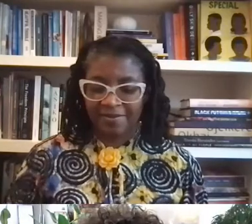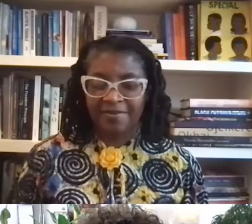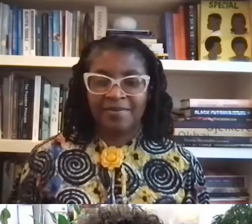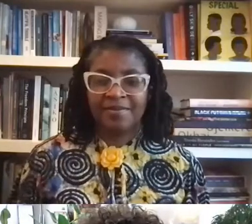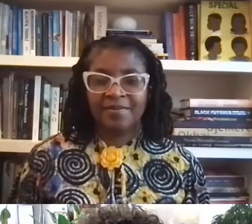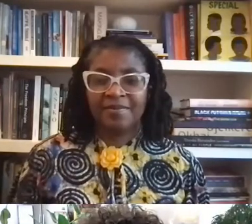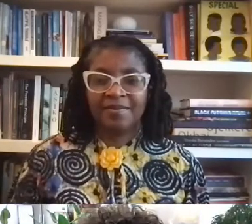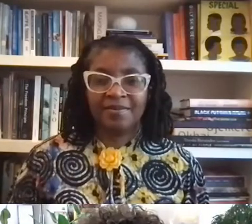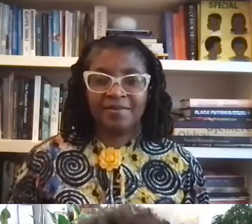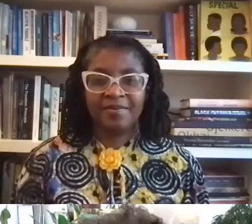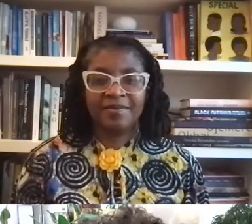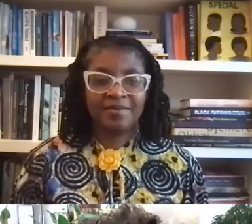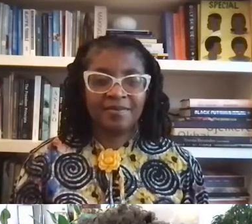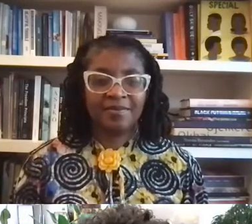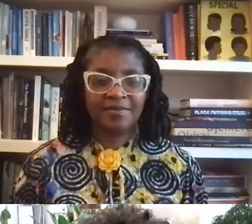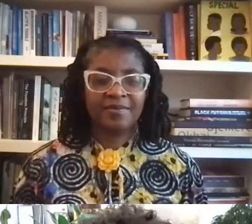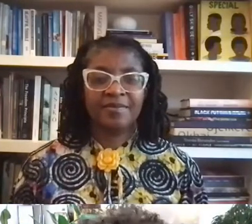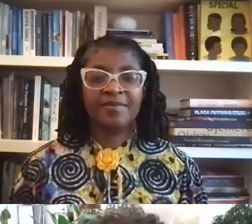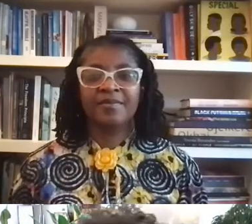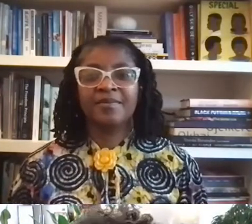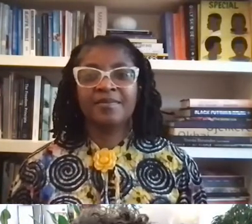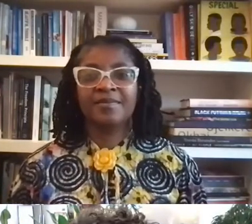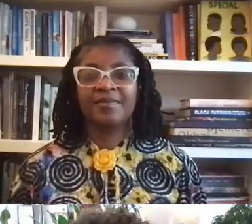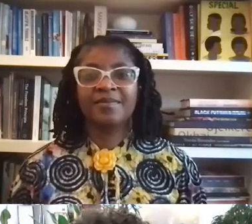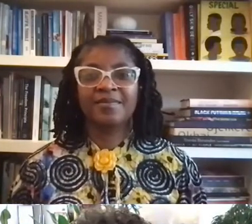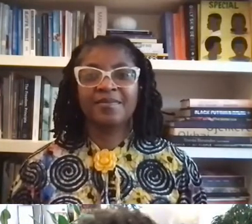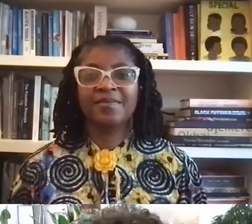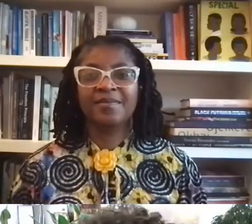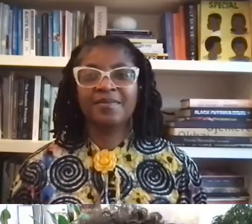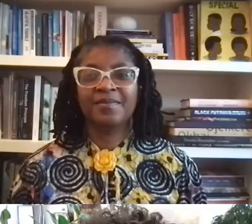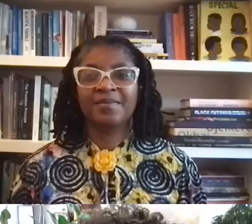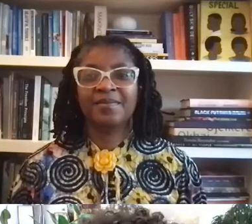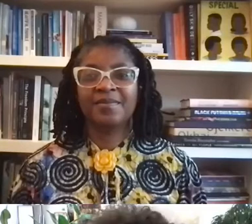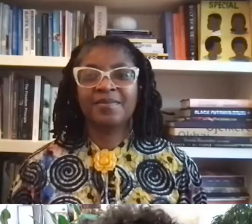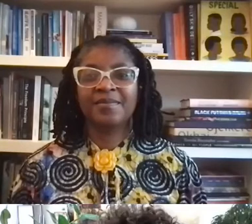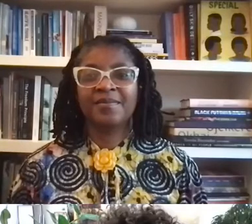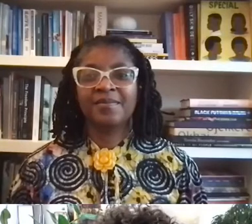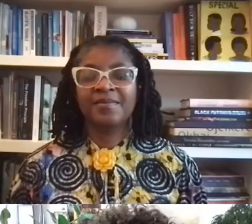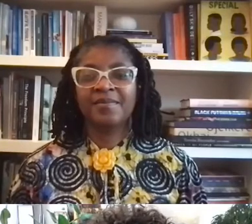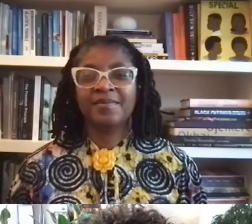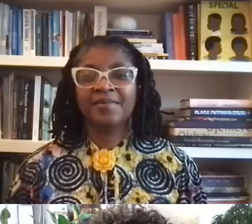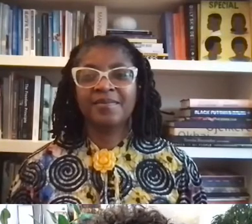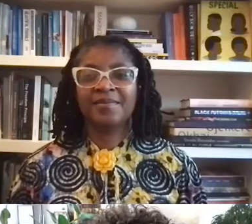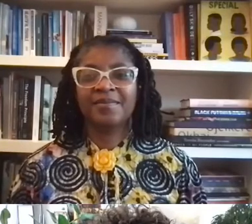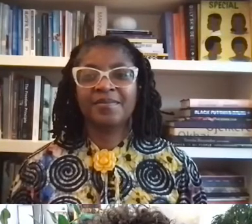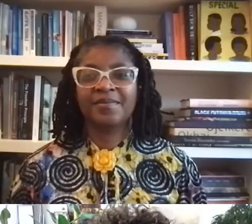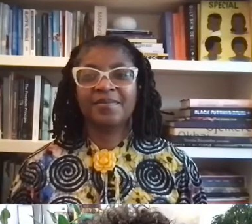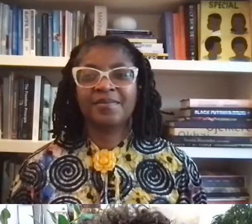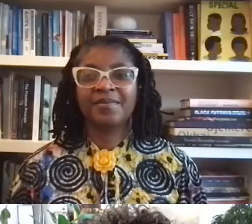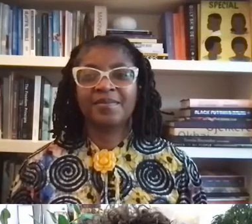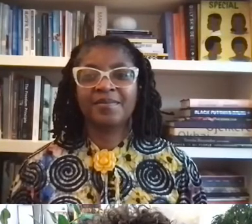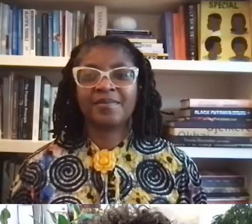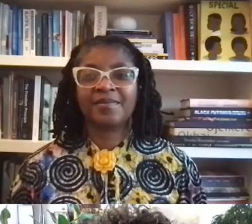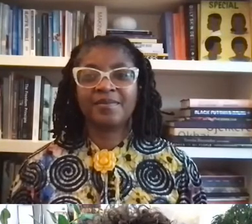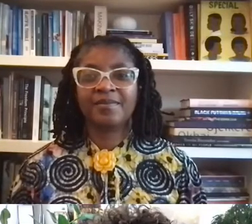land you are currently gathered and pay respect and gratitude to its original stewards. And now for the program. Throughout